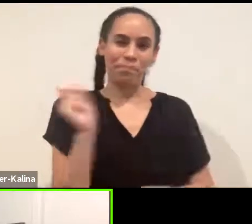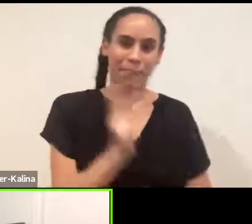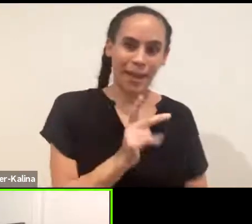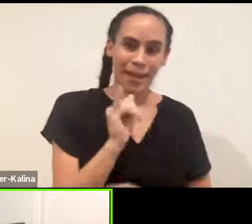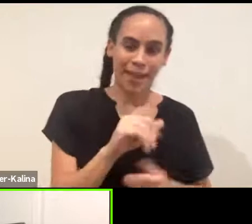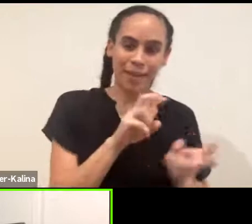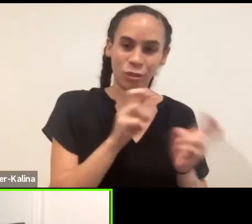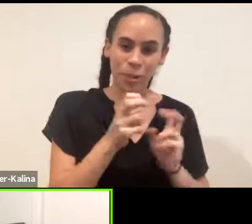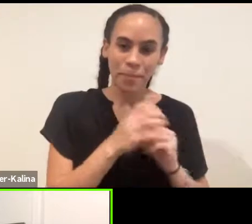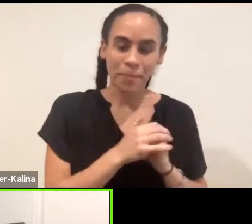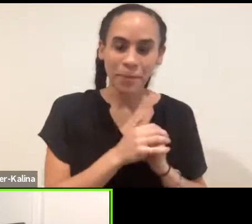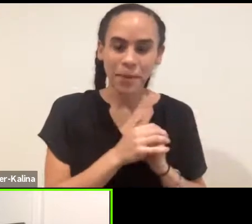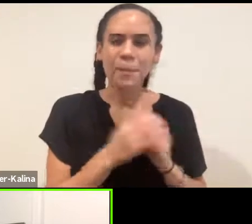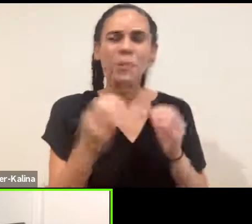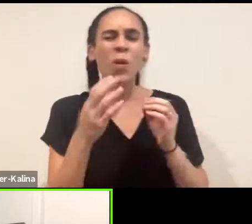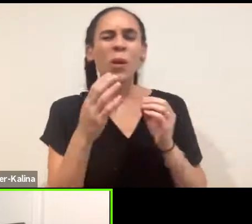allyship.